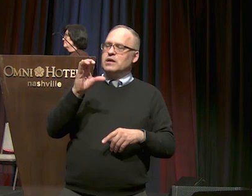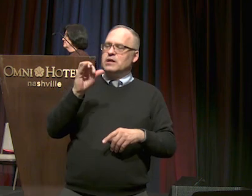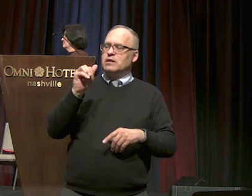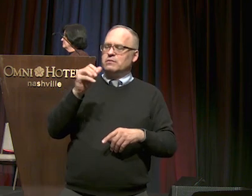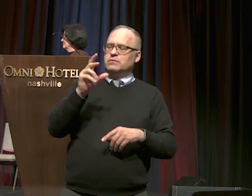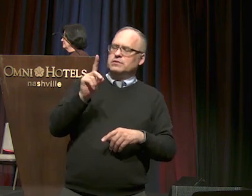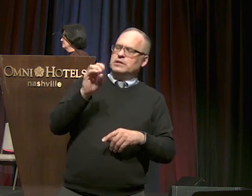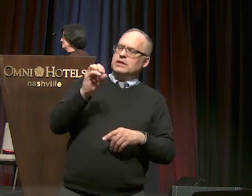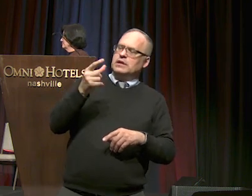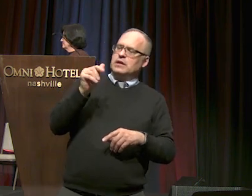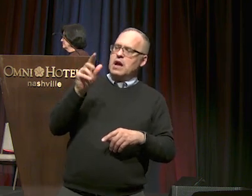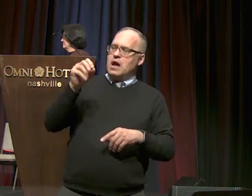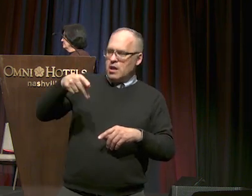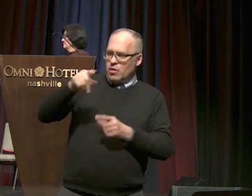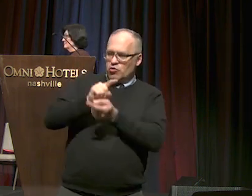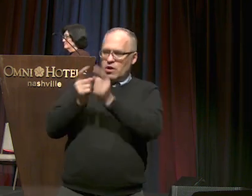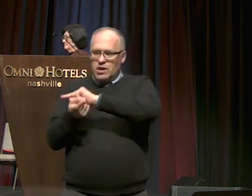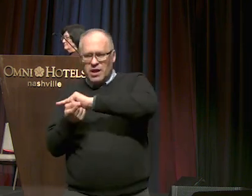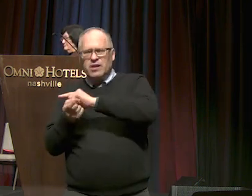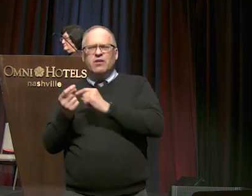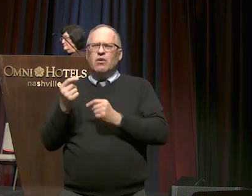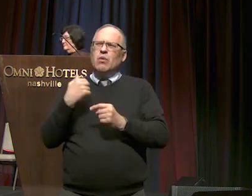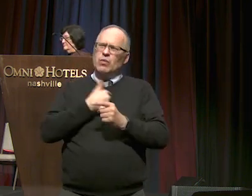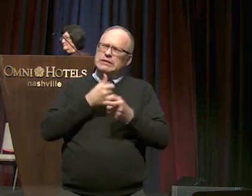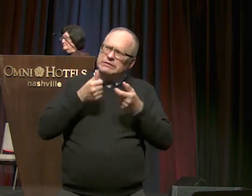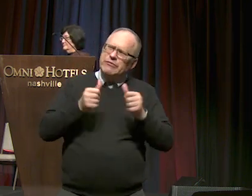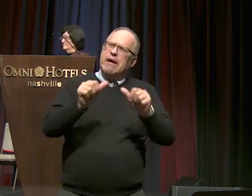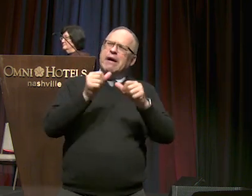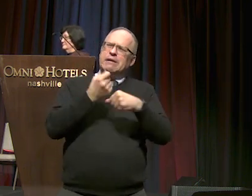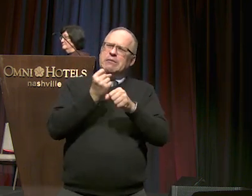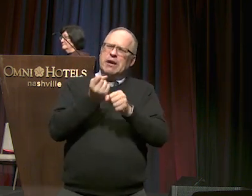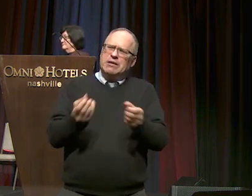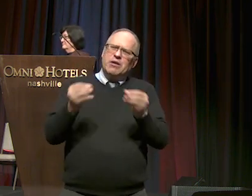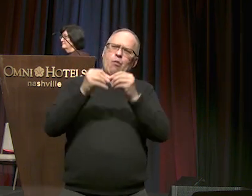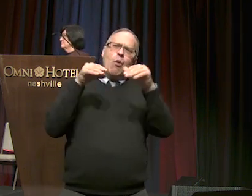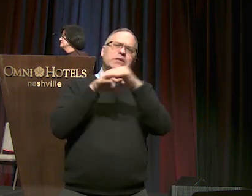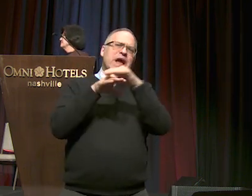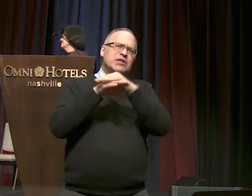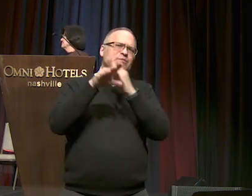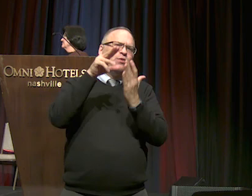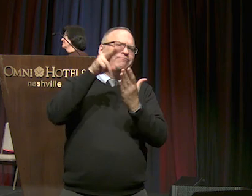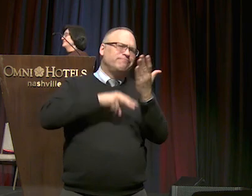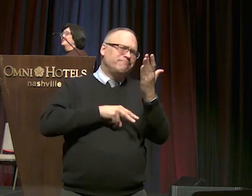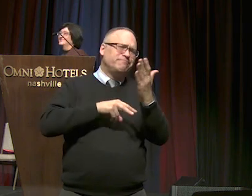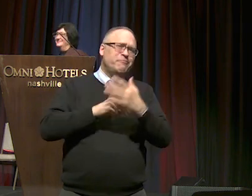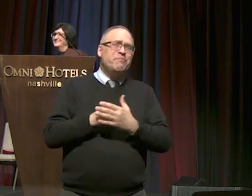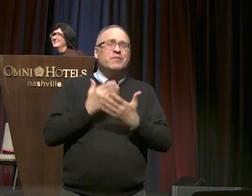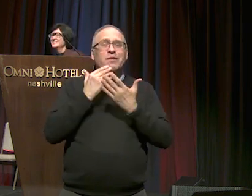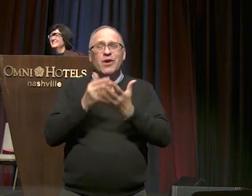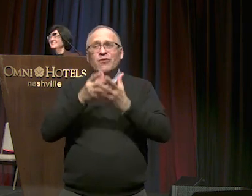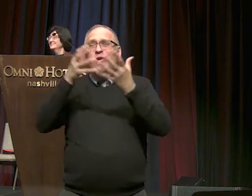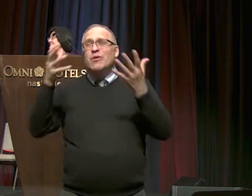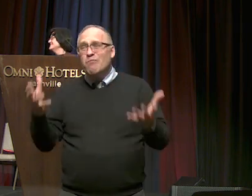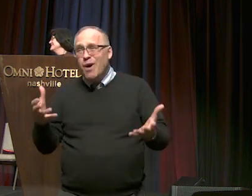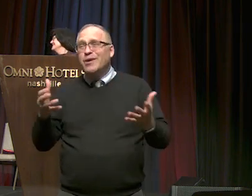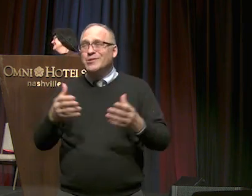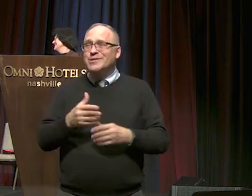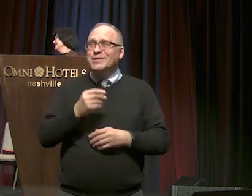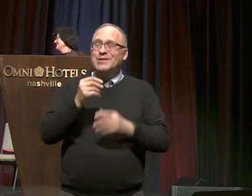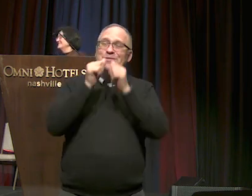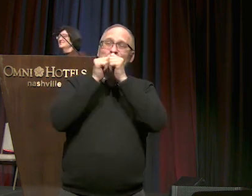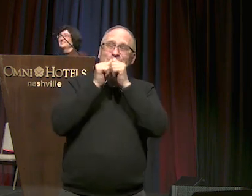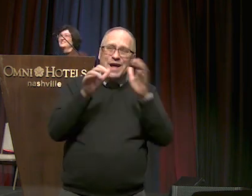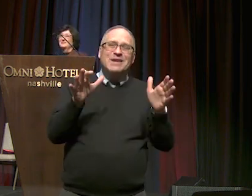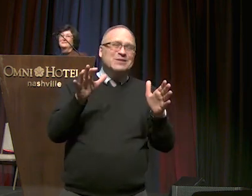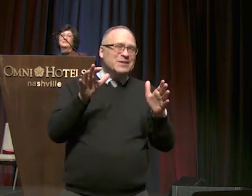as well. So we've tried to make this as accessible to the body as possible. Thank you very much, and